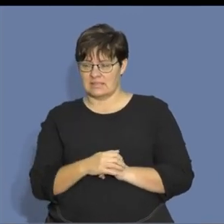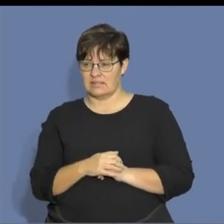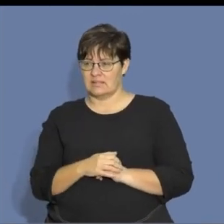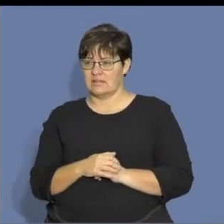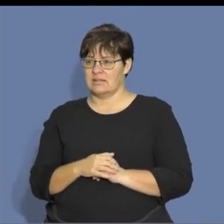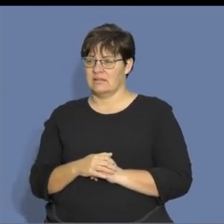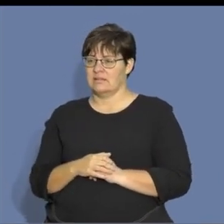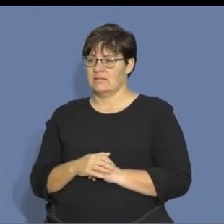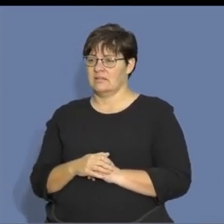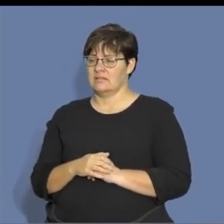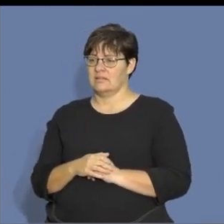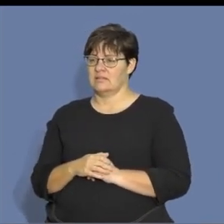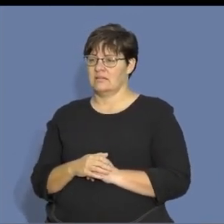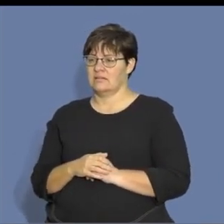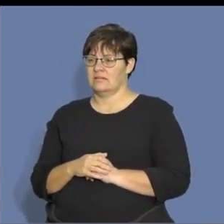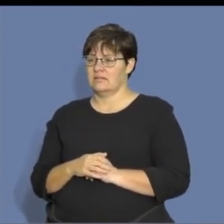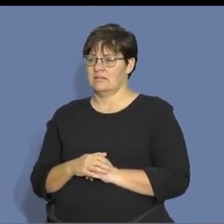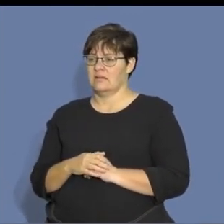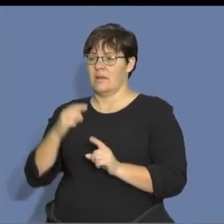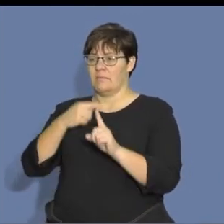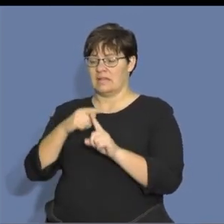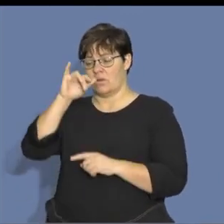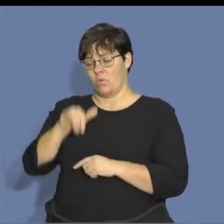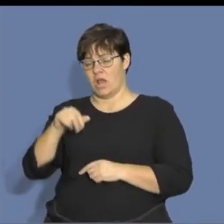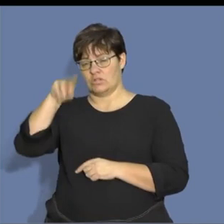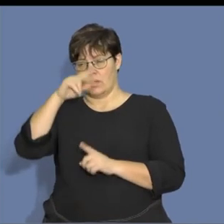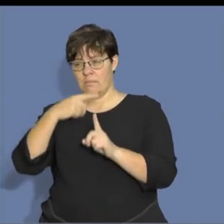for the x's. I'm going to complete the square